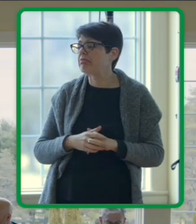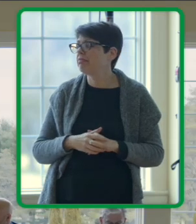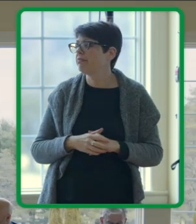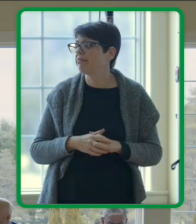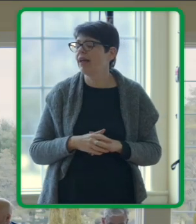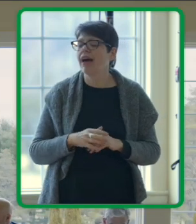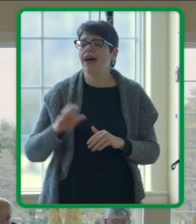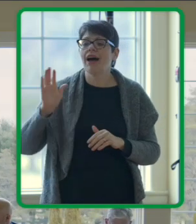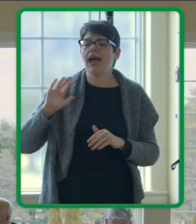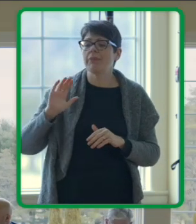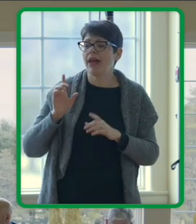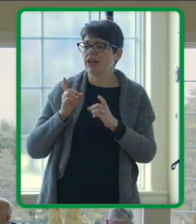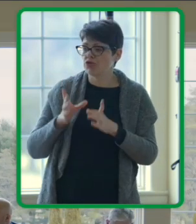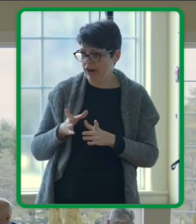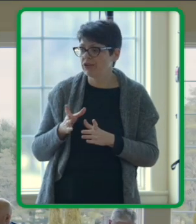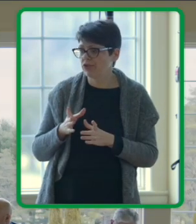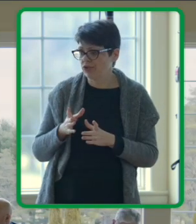And I had been a director since